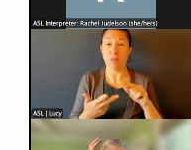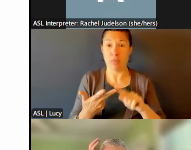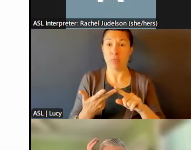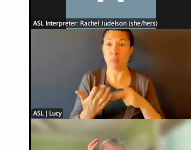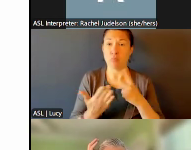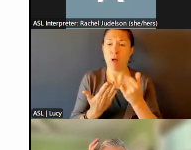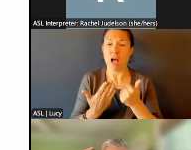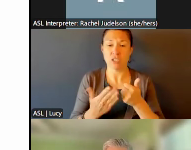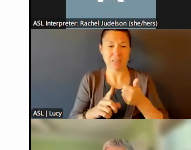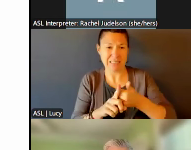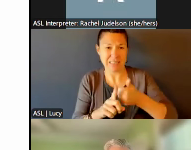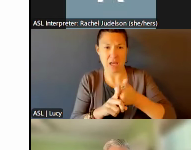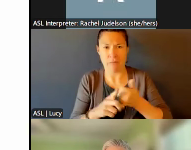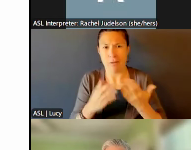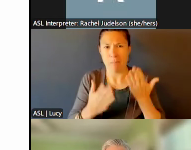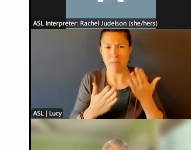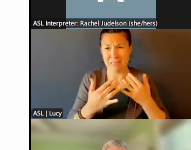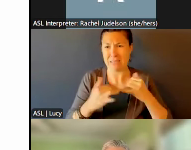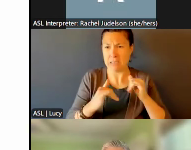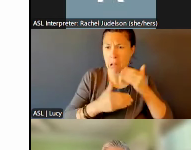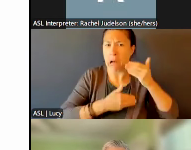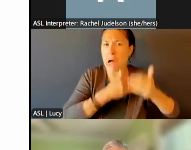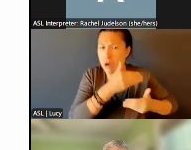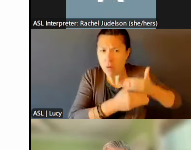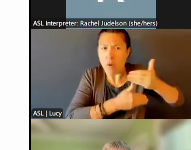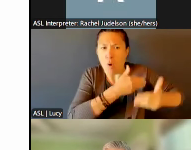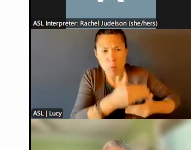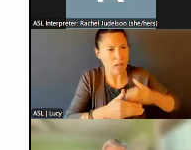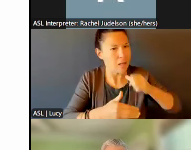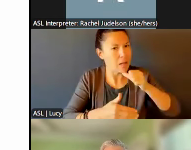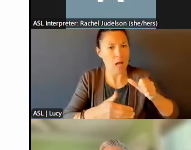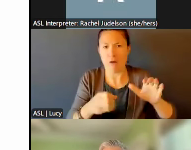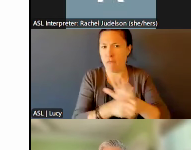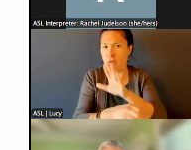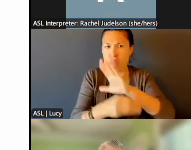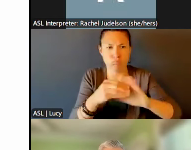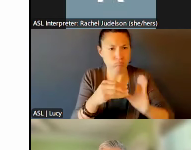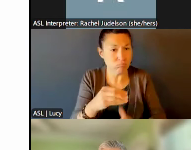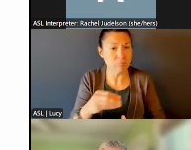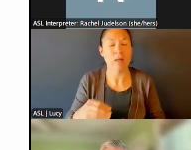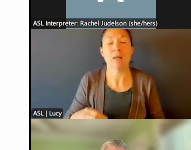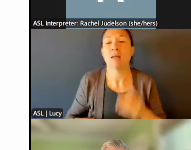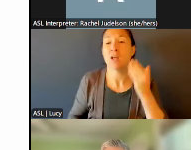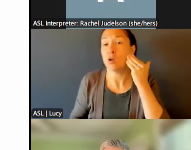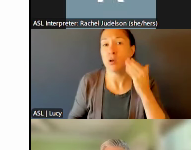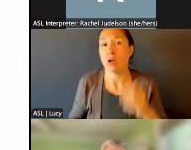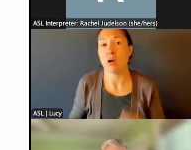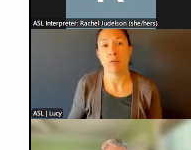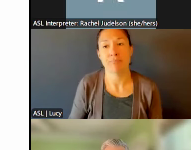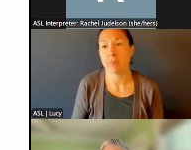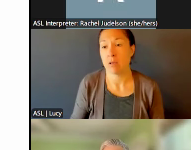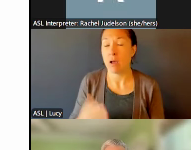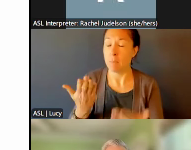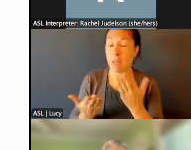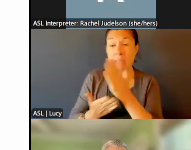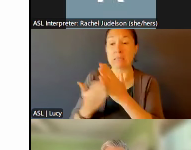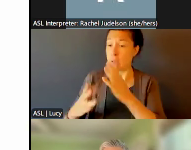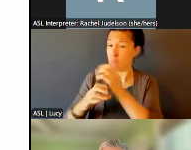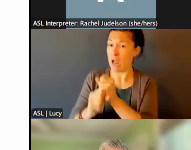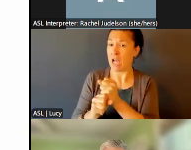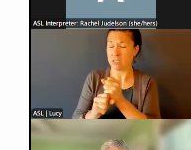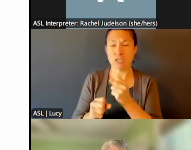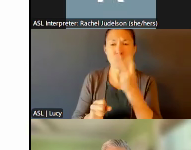actually some abstracts where you'll see the whole project is kind of laid out in front of you. It's got the very clear research question.